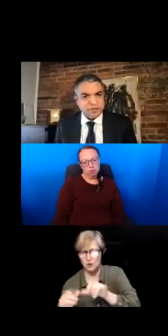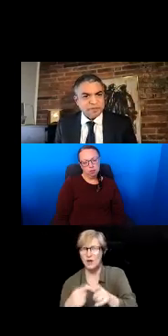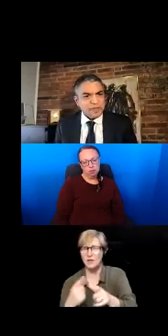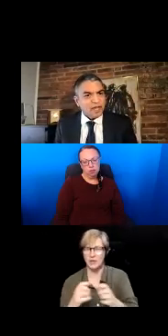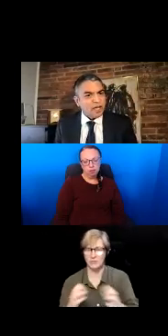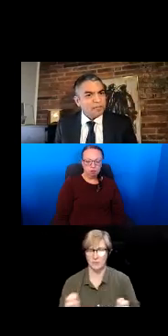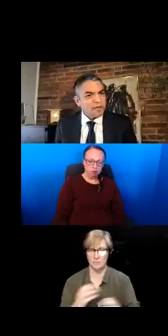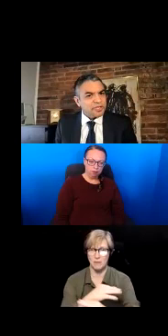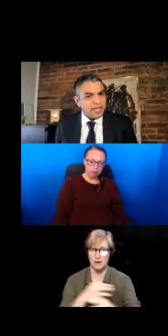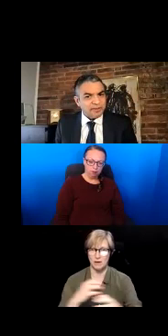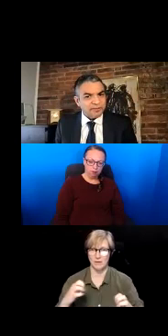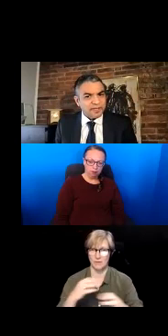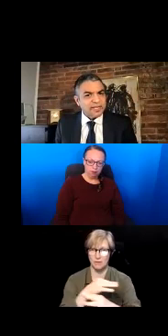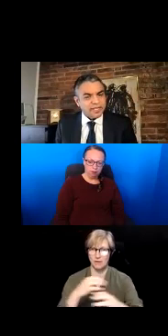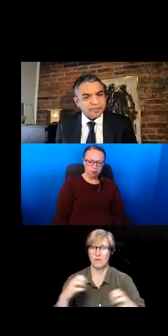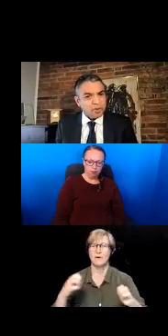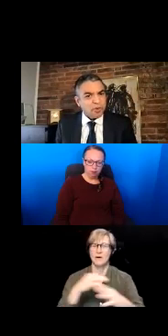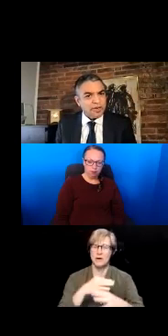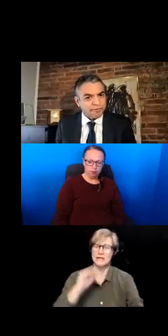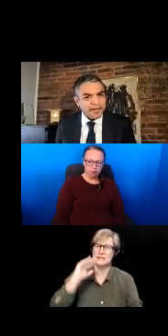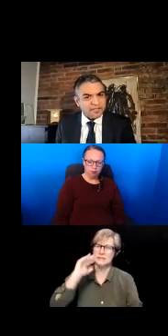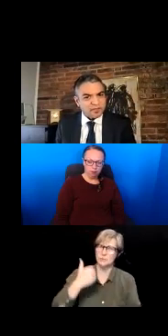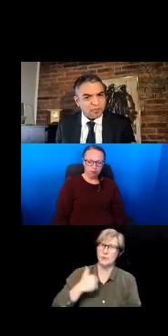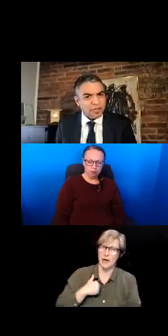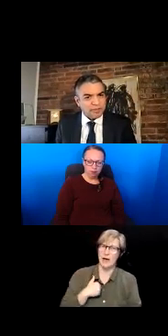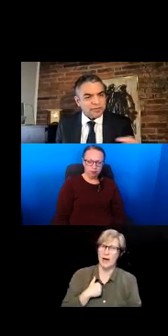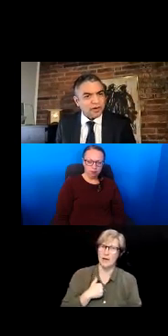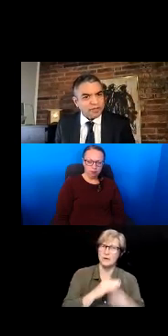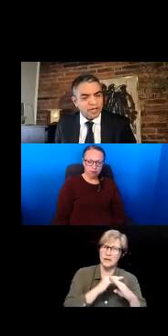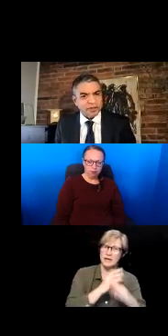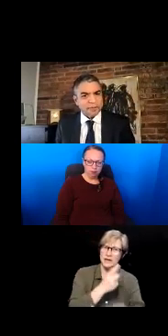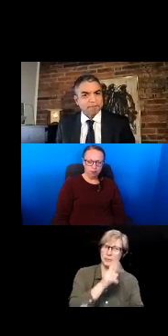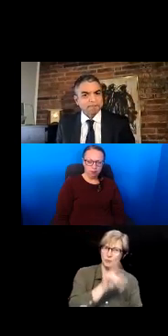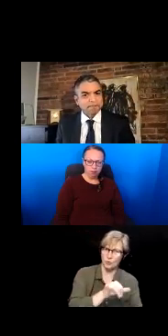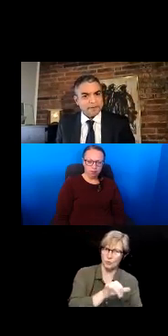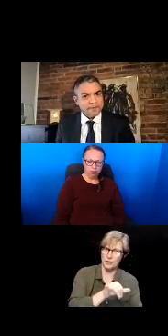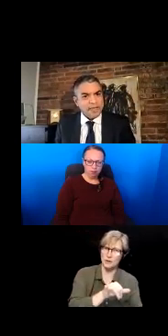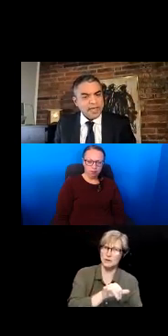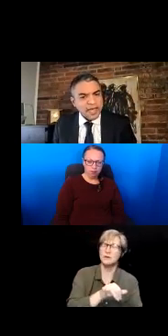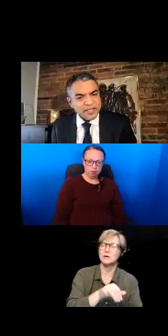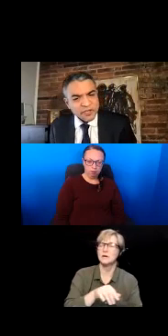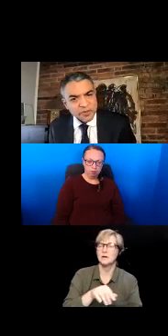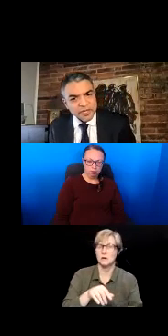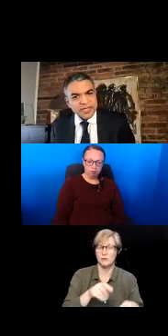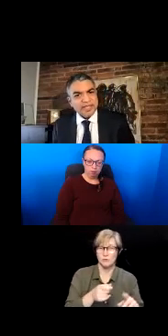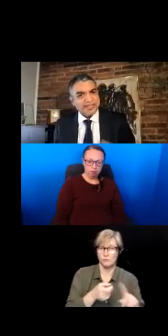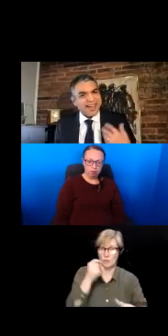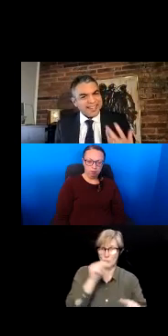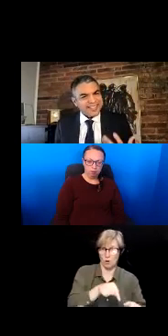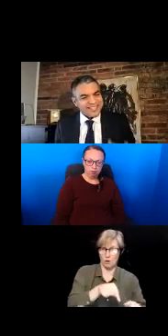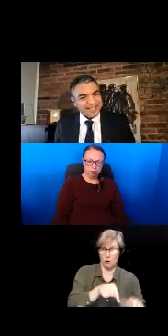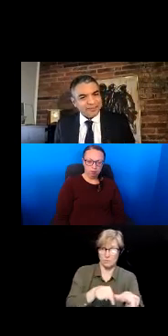hemispheres appear to have inhibitory effects, one hemisphere on the other. Okay? And so